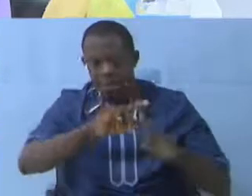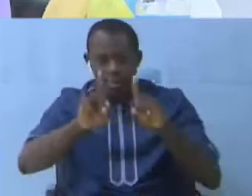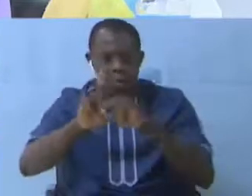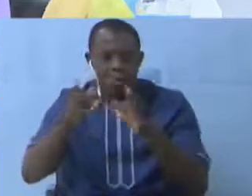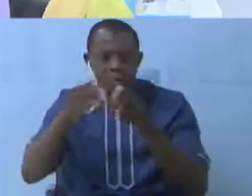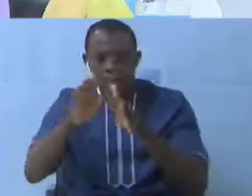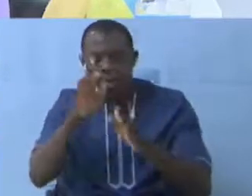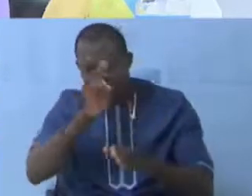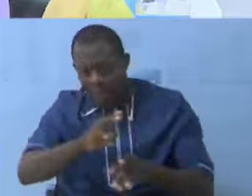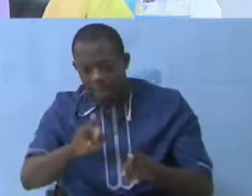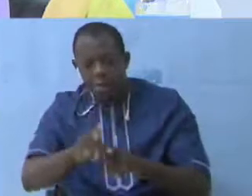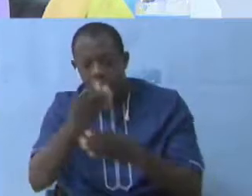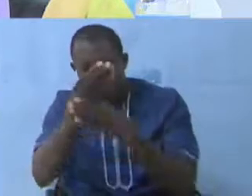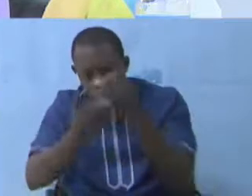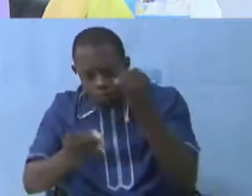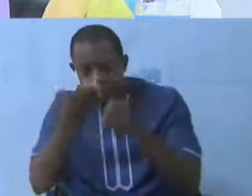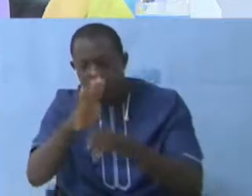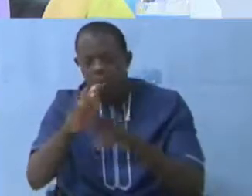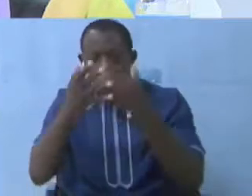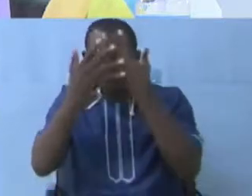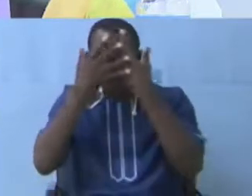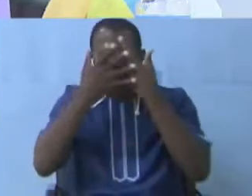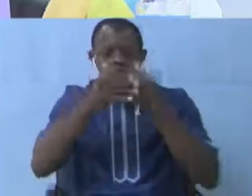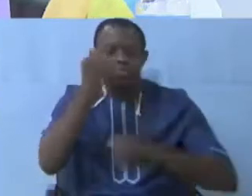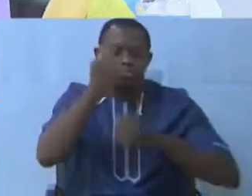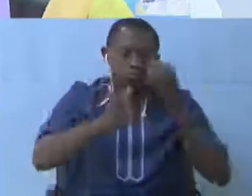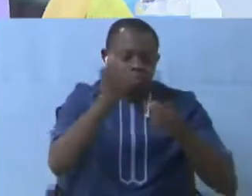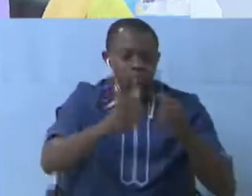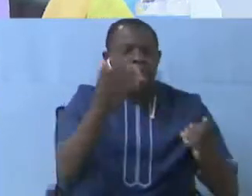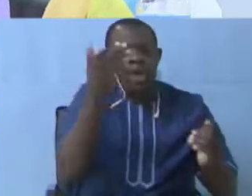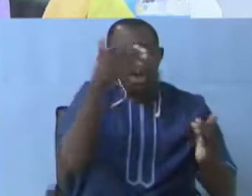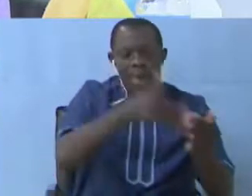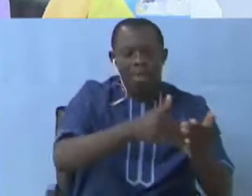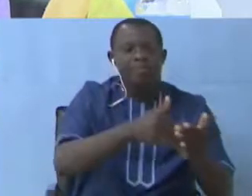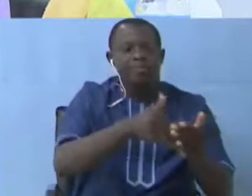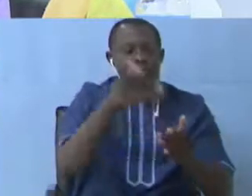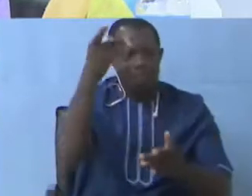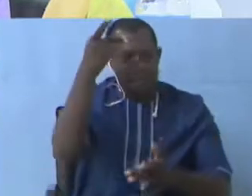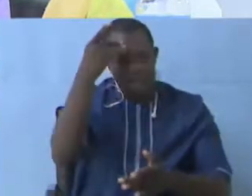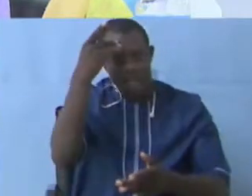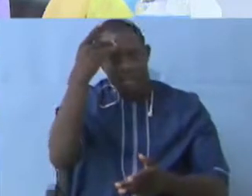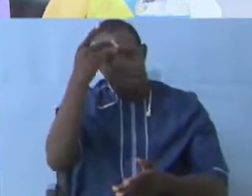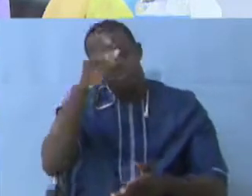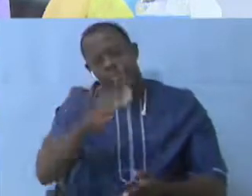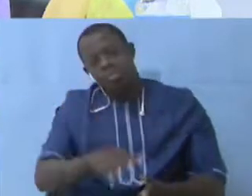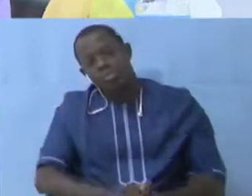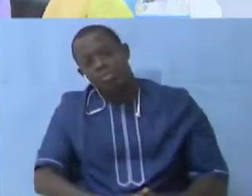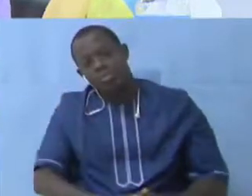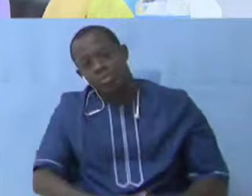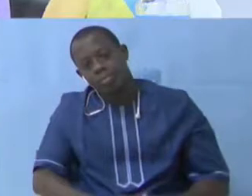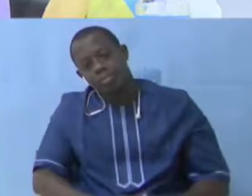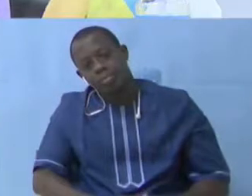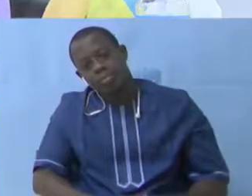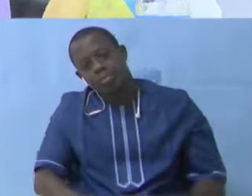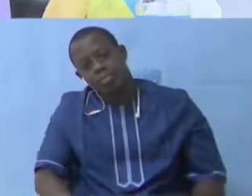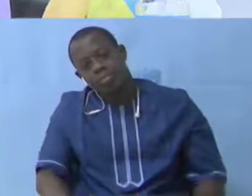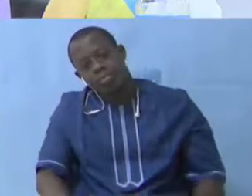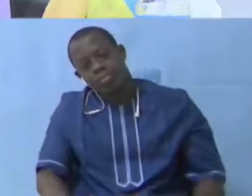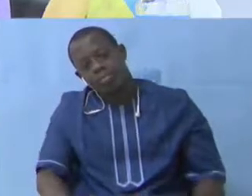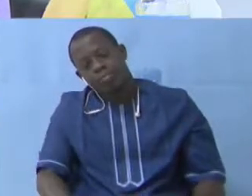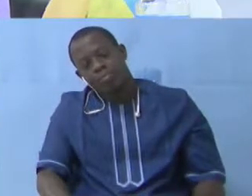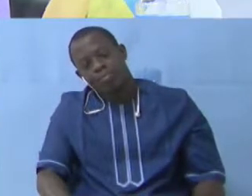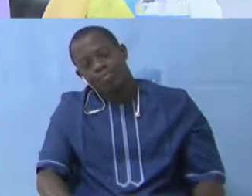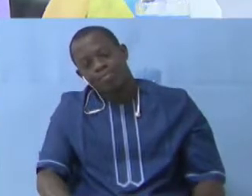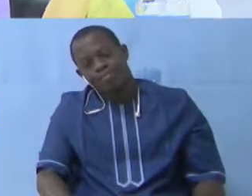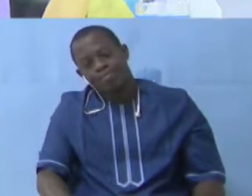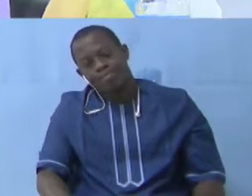from the prison and run away and came to Dakar. ca mujjantil ga nag mu fexe rëcc kaso bi dal di daw ñëw